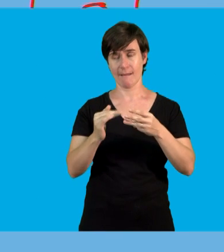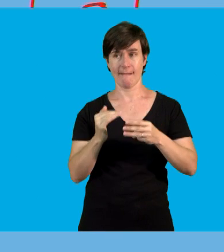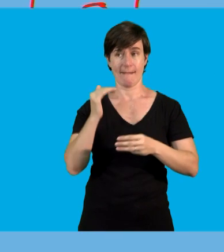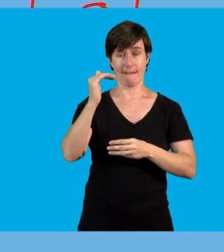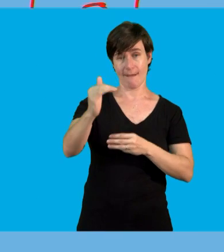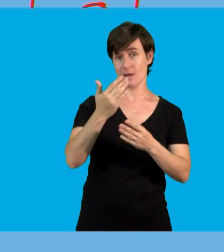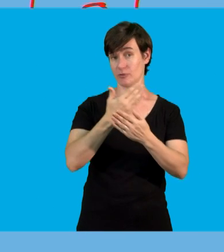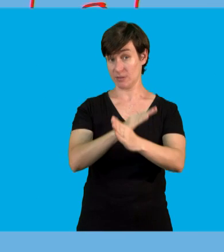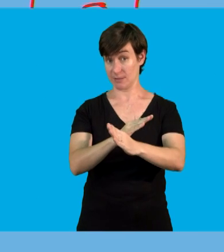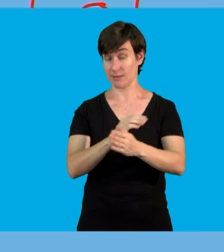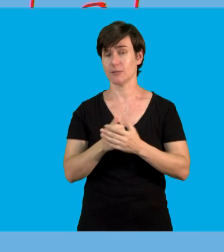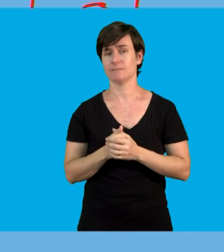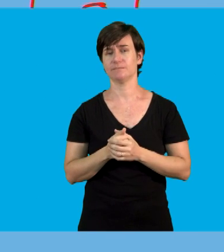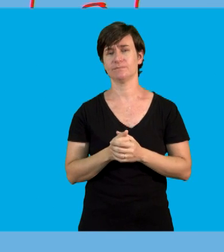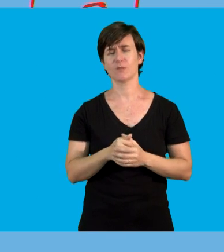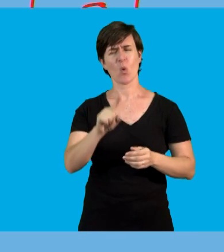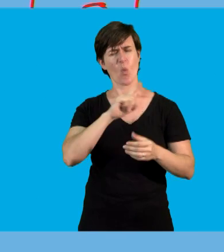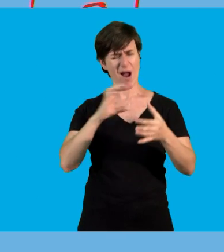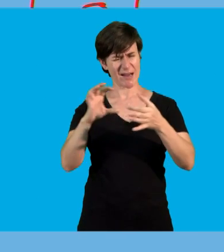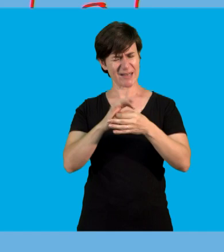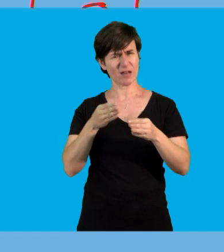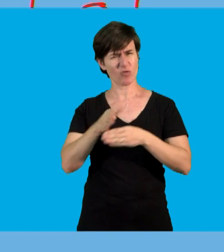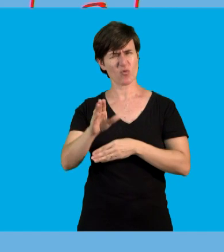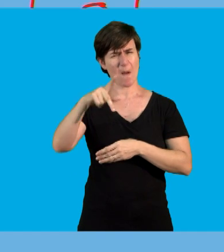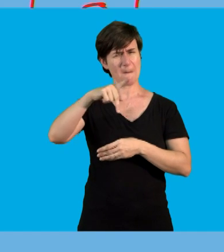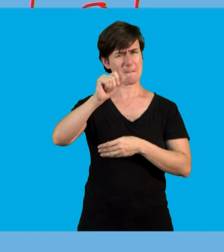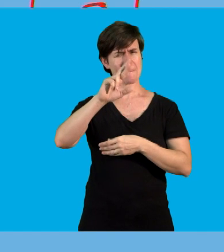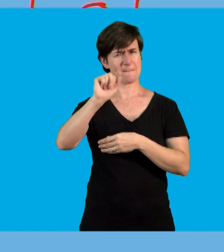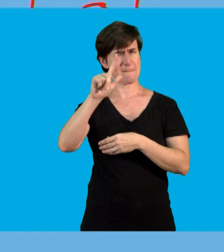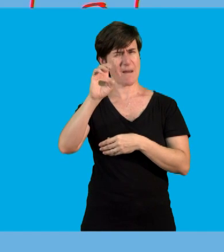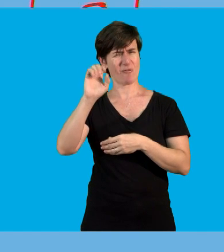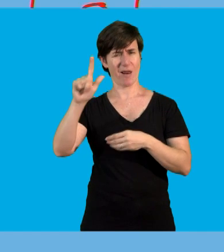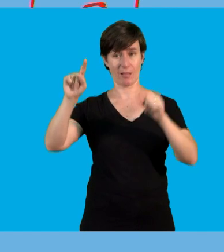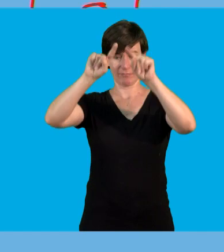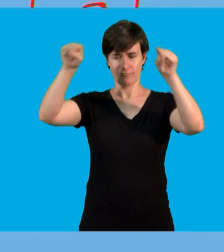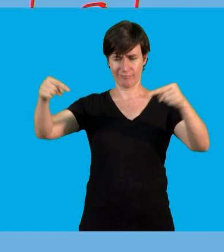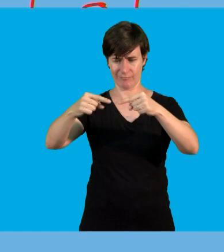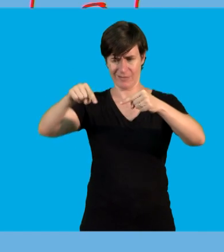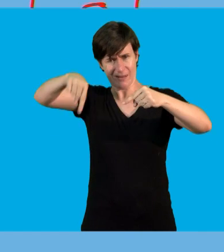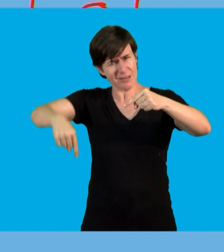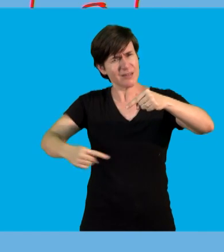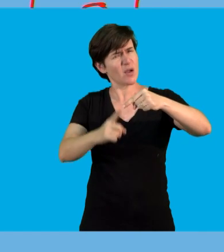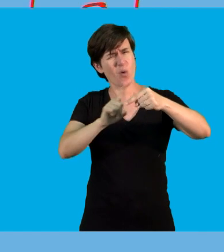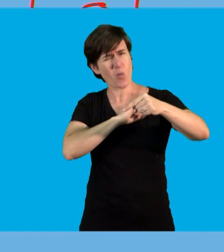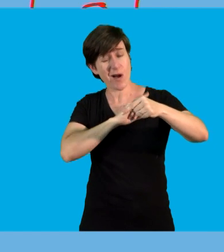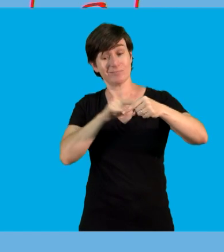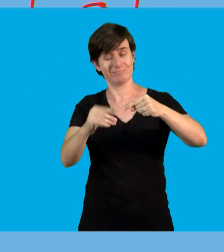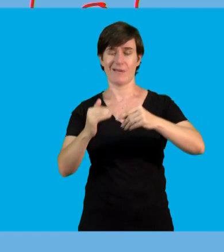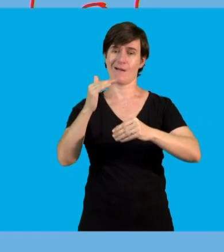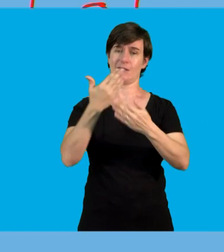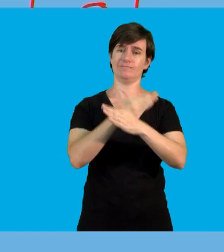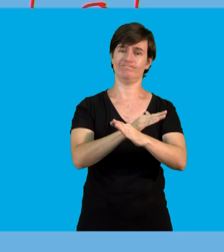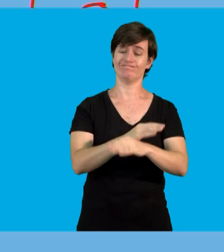the reason why it is measured why it's connected in parallel, it is because it has a higher resistance. Furthermore, it measures the voltage